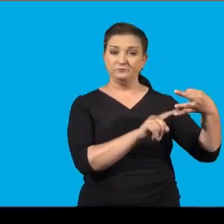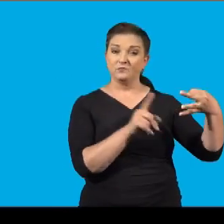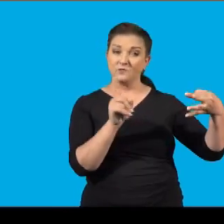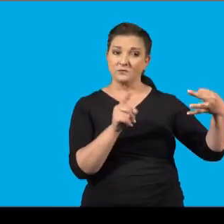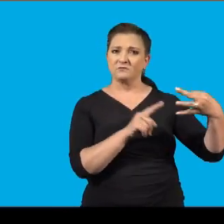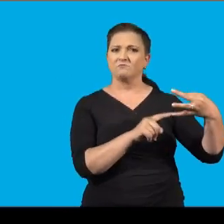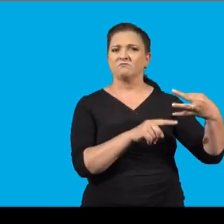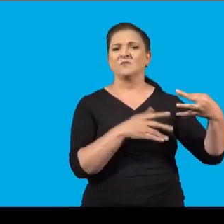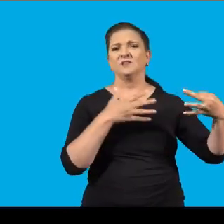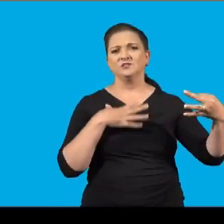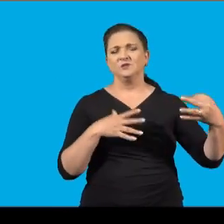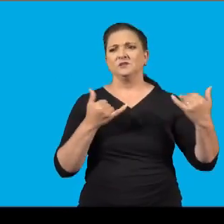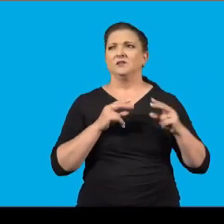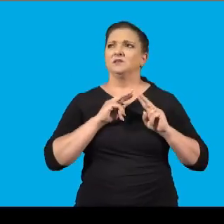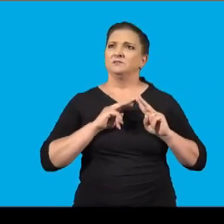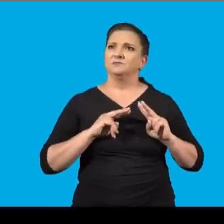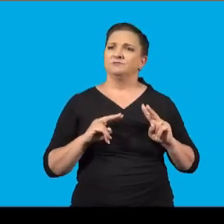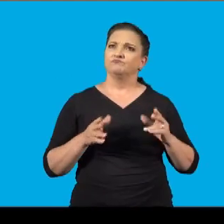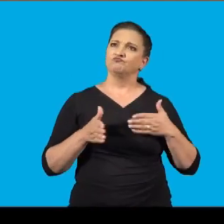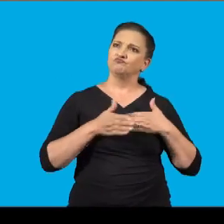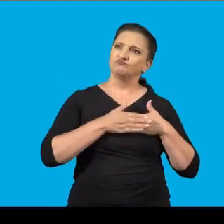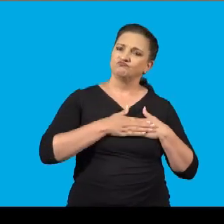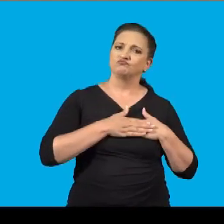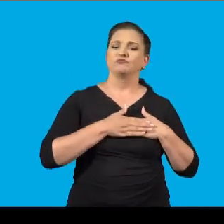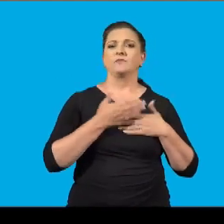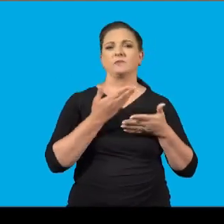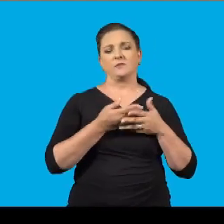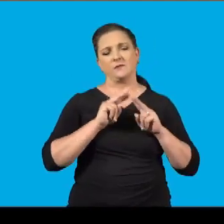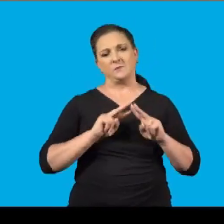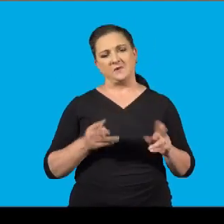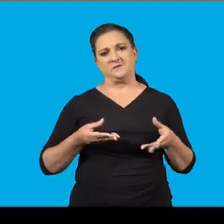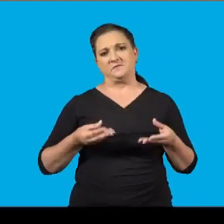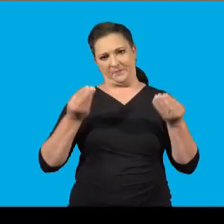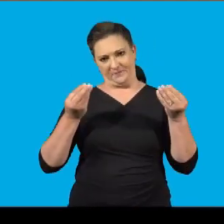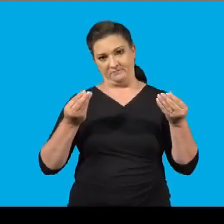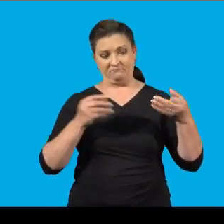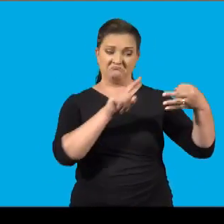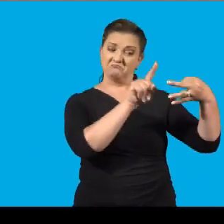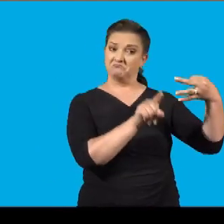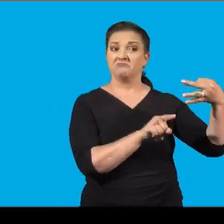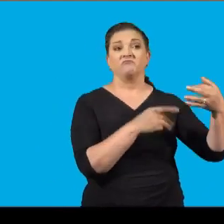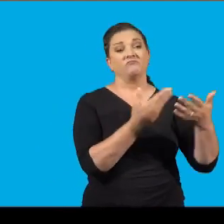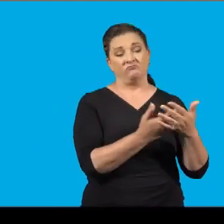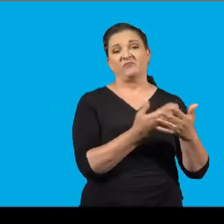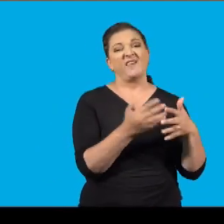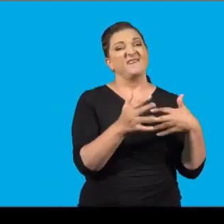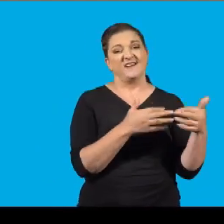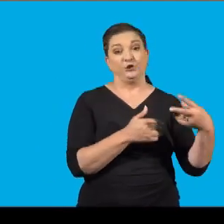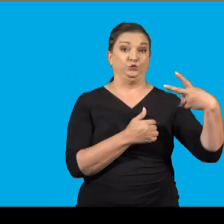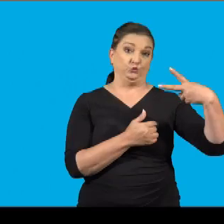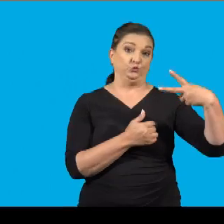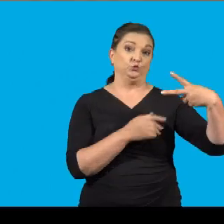she also wanted to find closure. Very, very important. So any 2 of these are